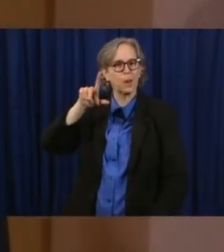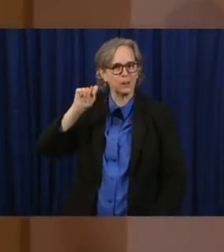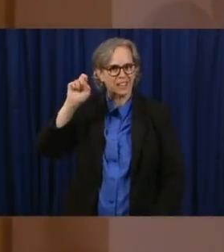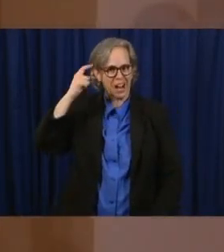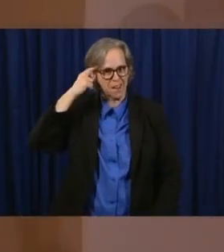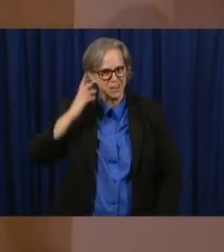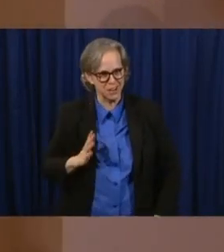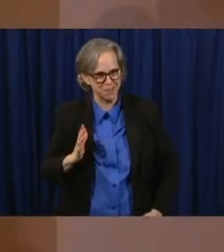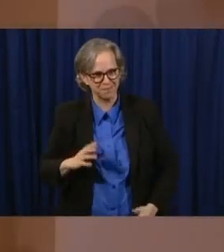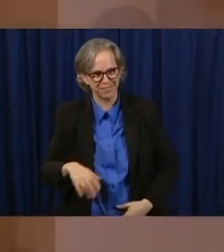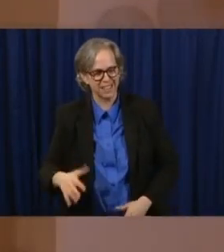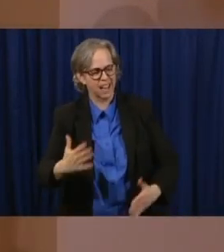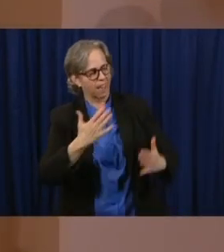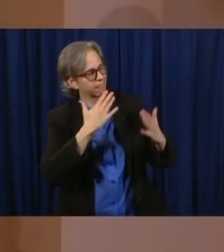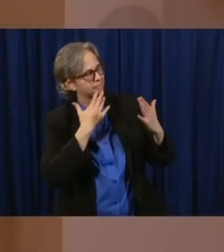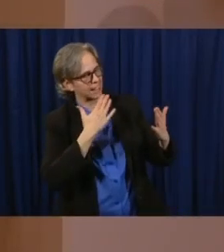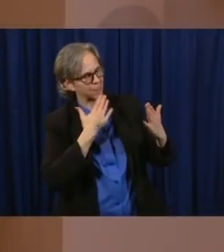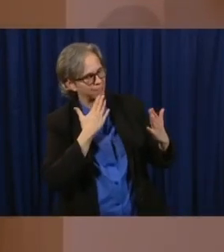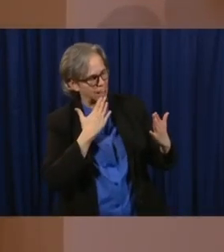Thank you very much, Governor.